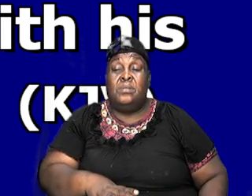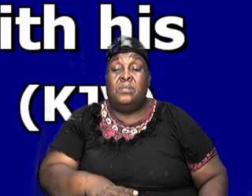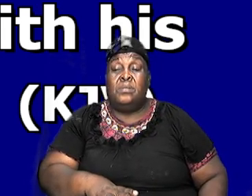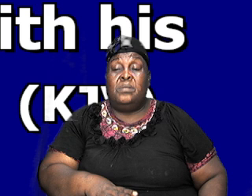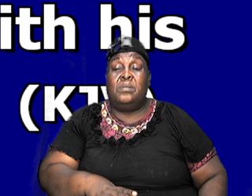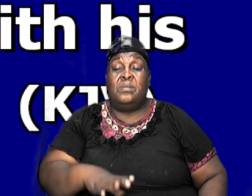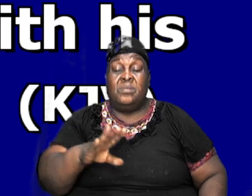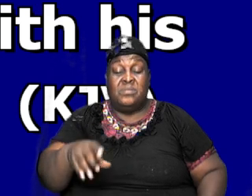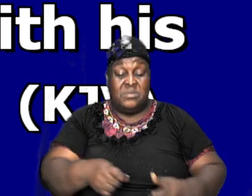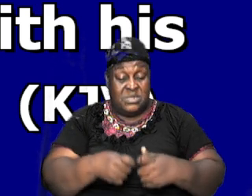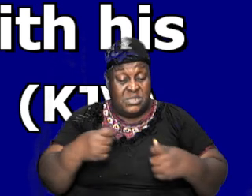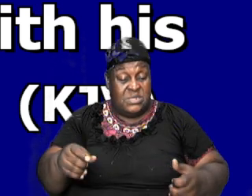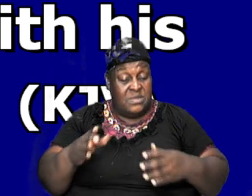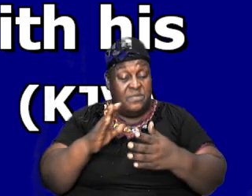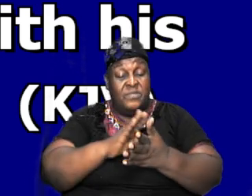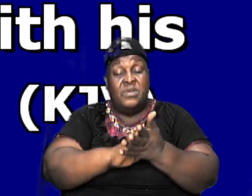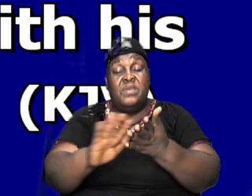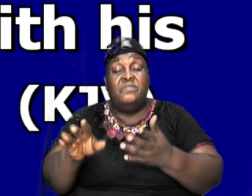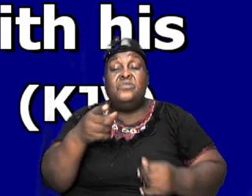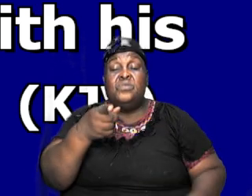thy sin be forgiven thee,